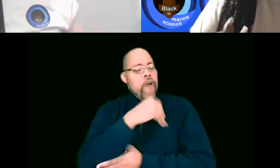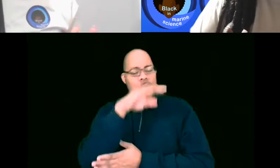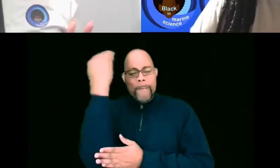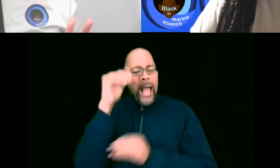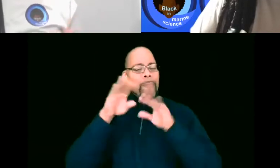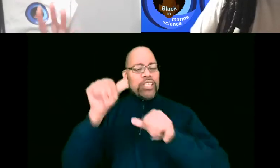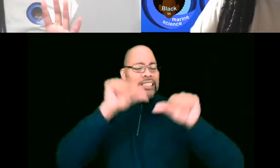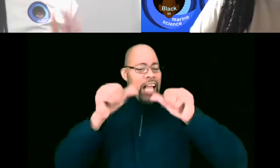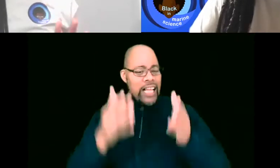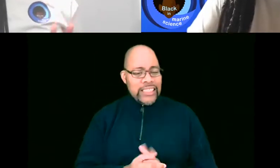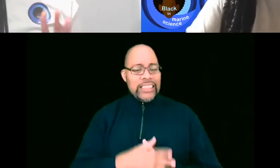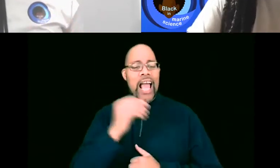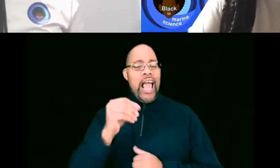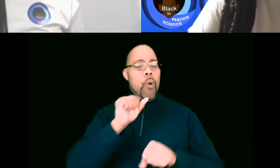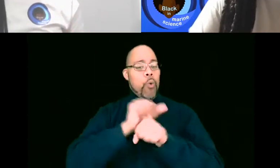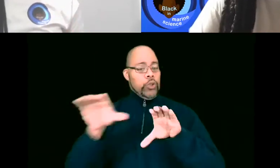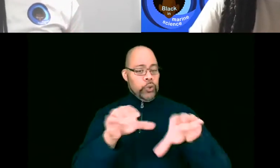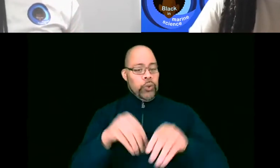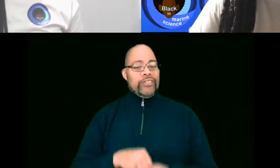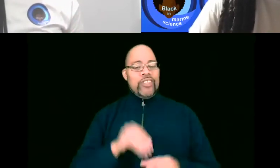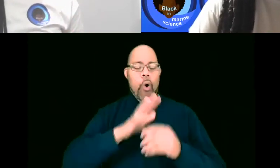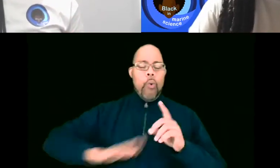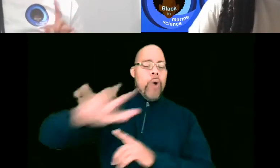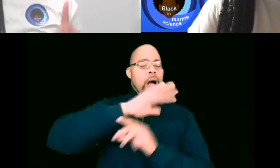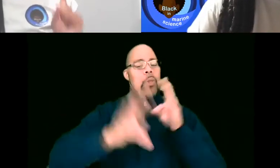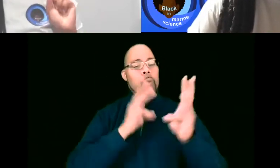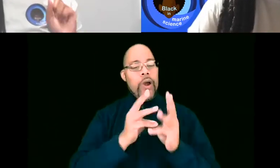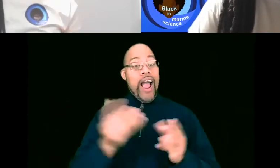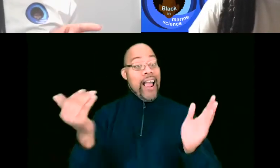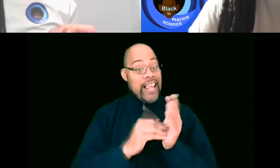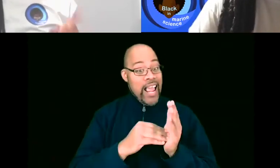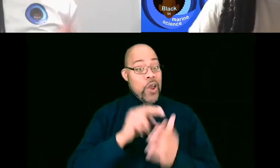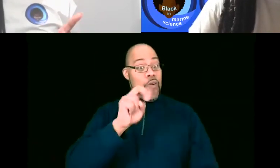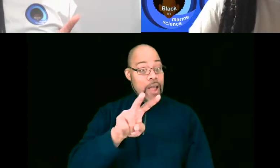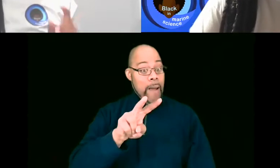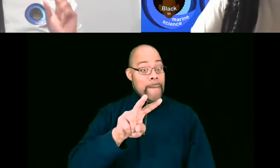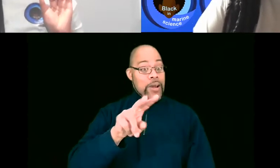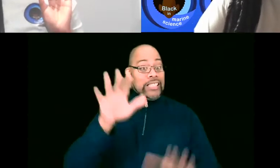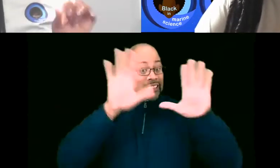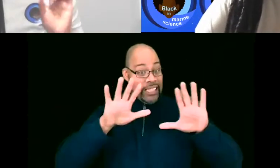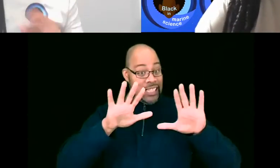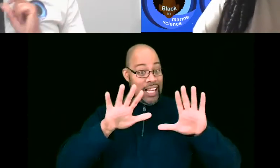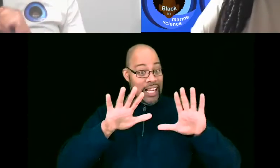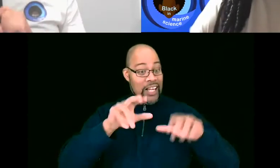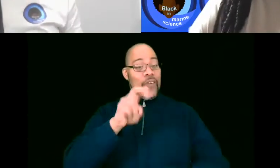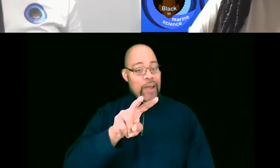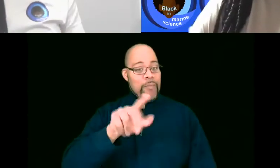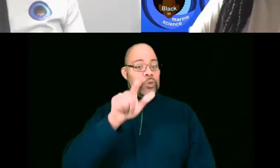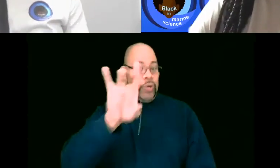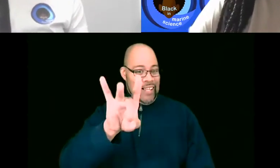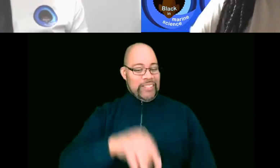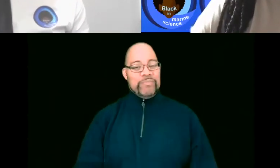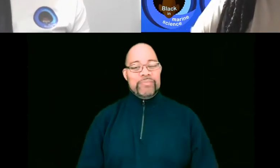marine scientists and the work that they are doing around the world. And again, that's Sunday, November 28th.